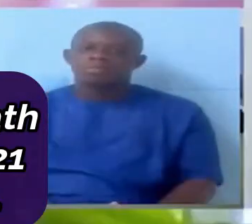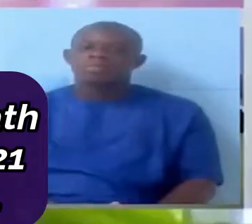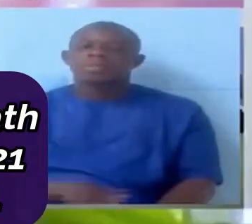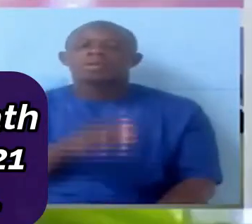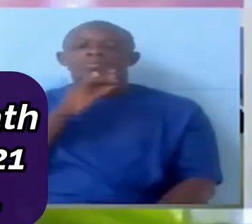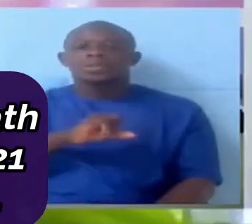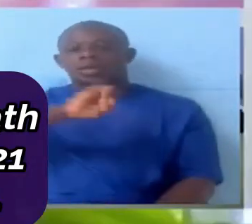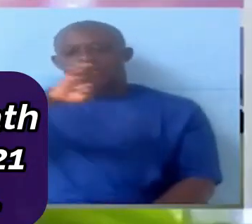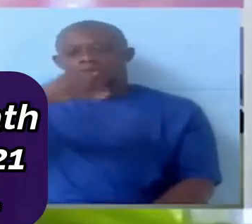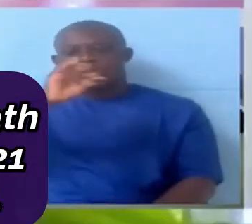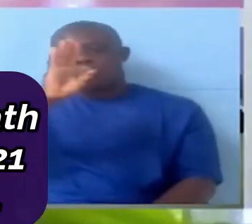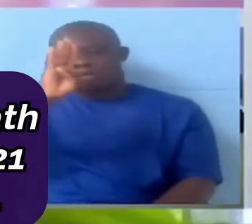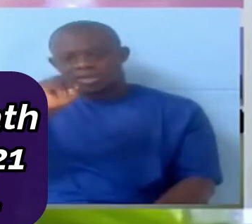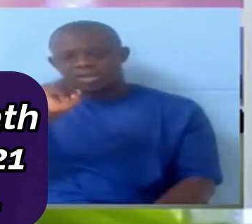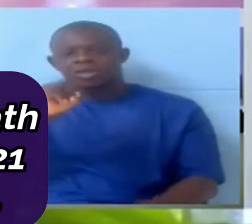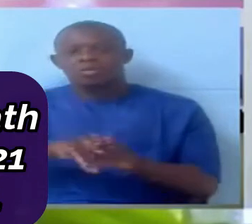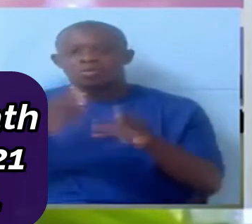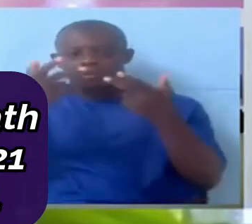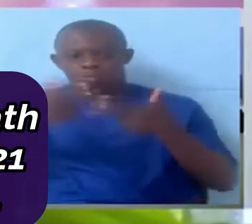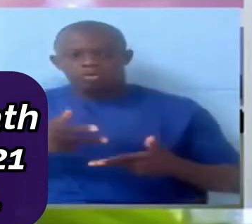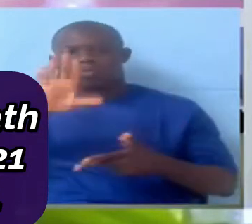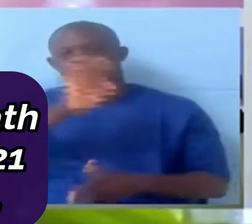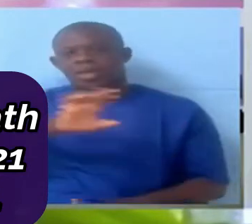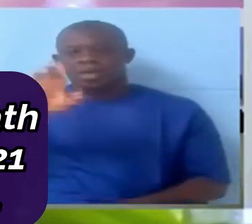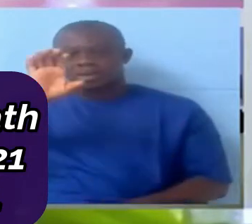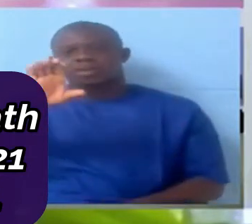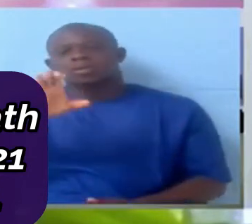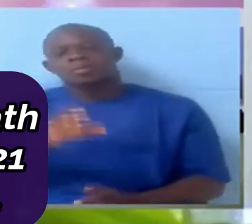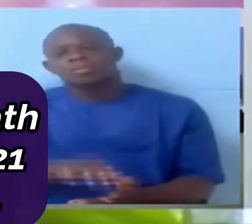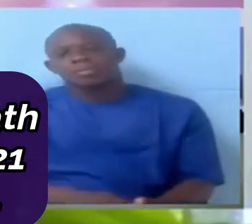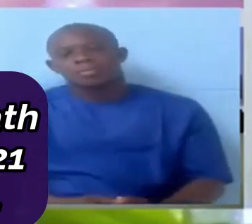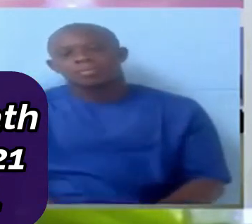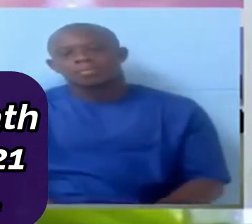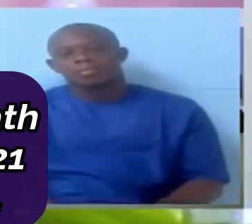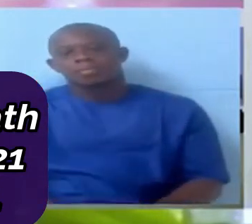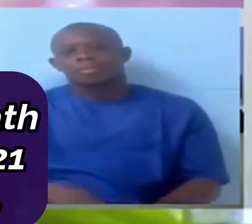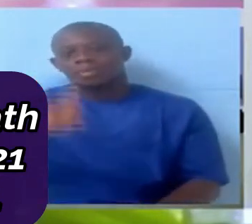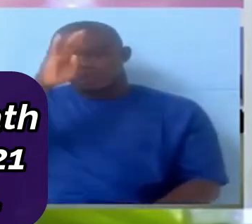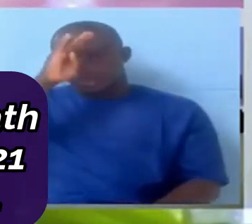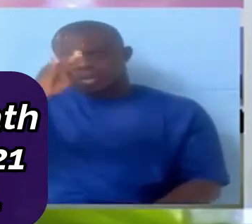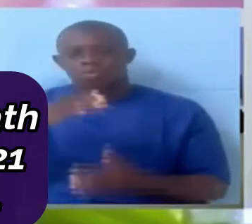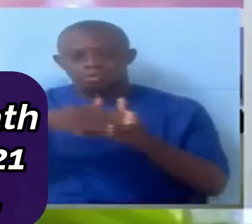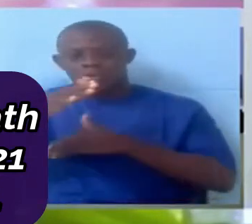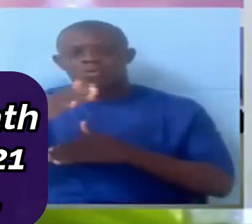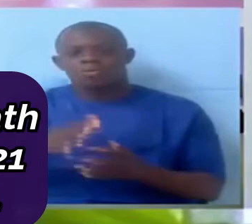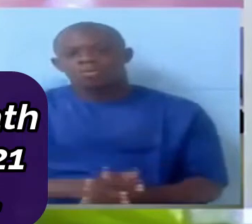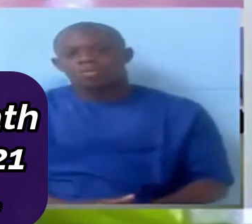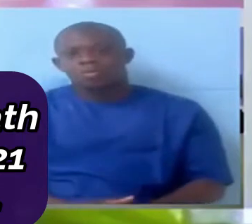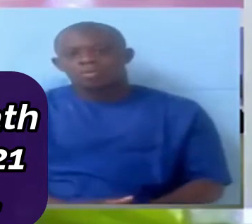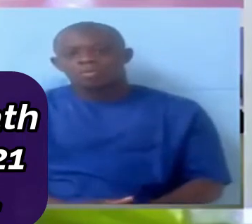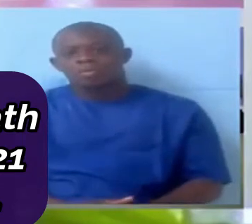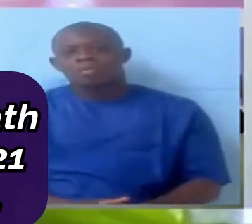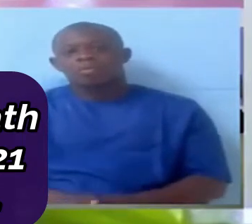Watch Mamoudou Diop make a promise to the TRRC to allow